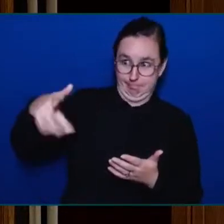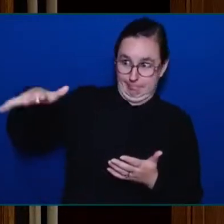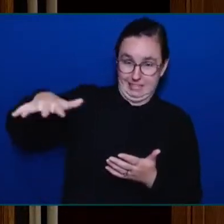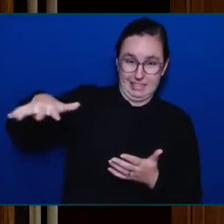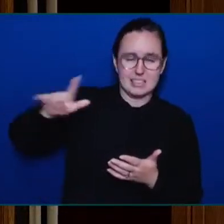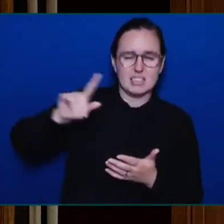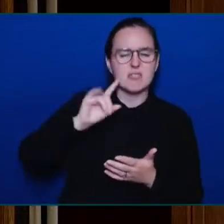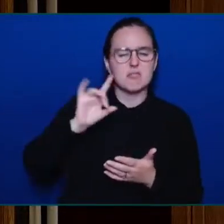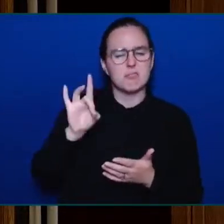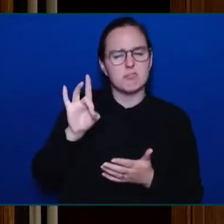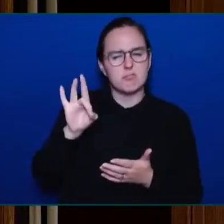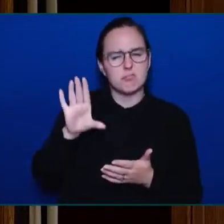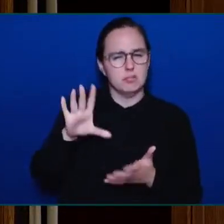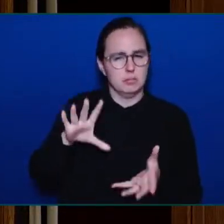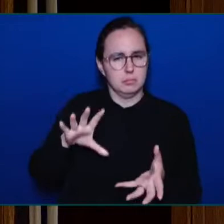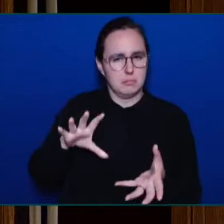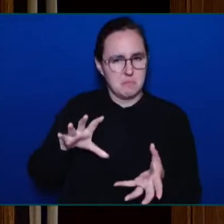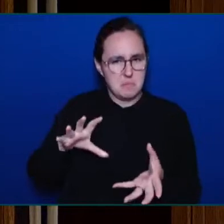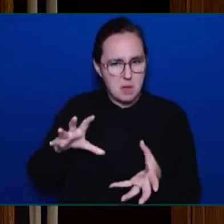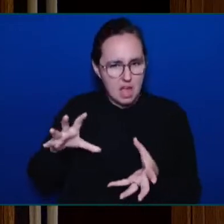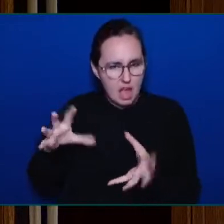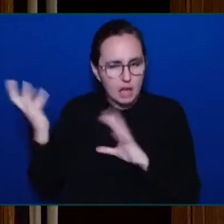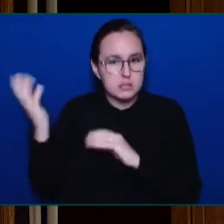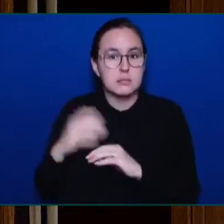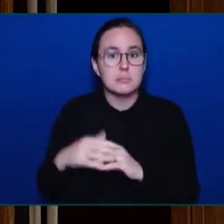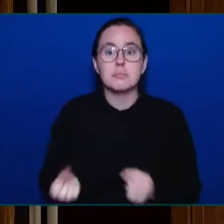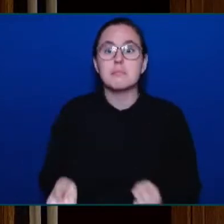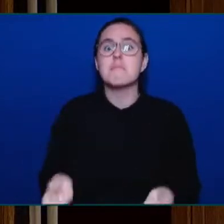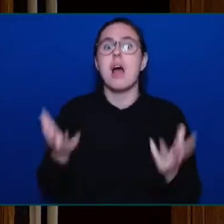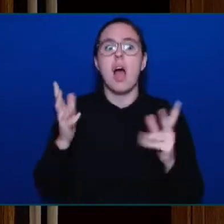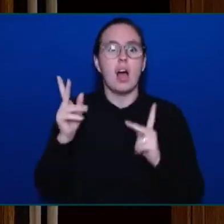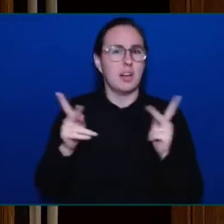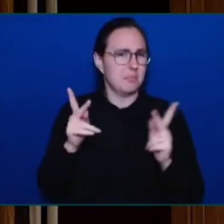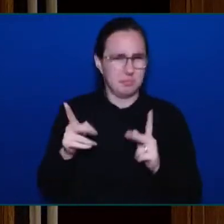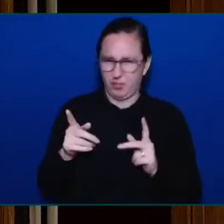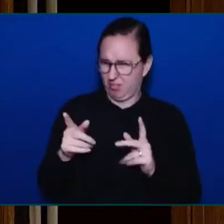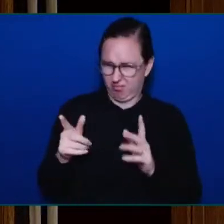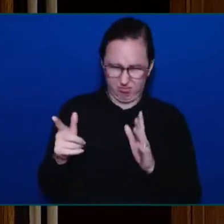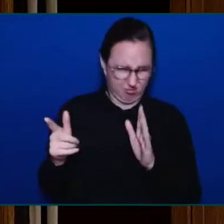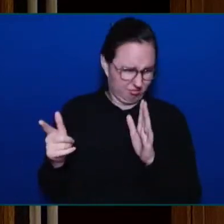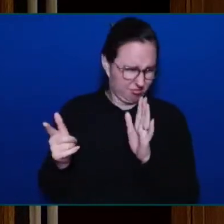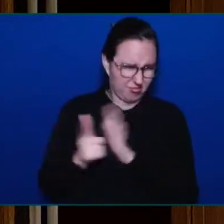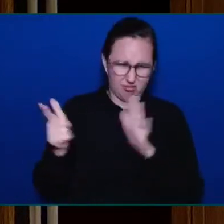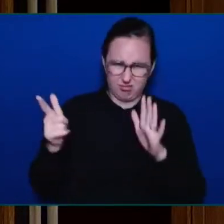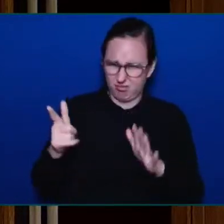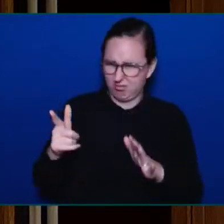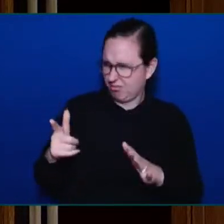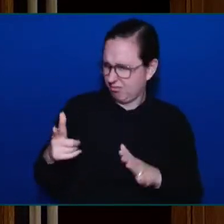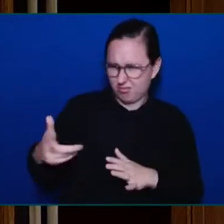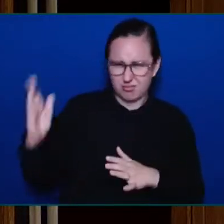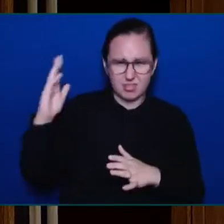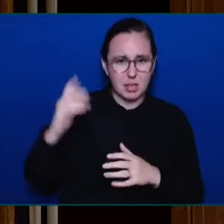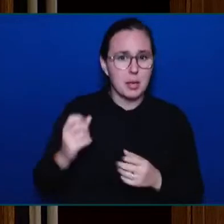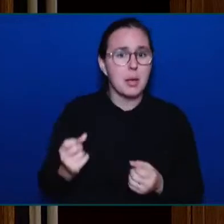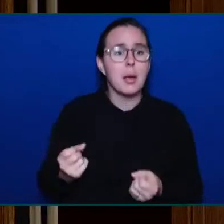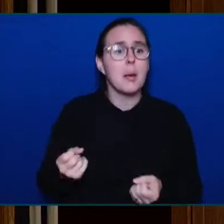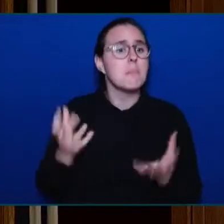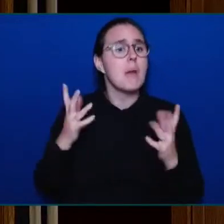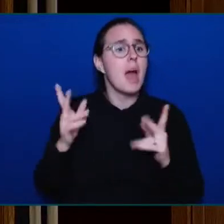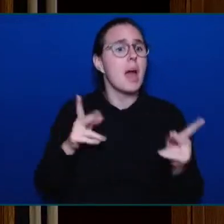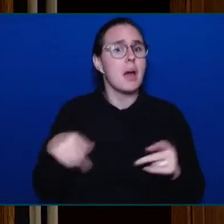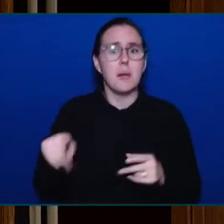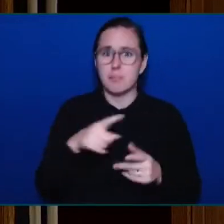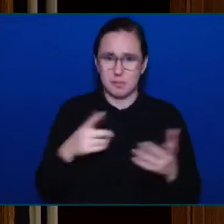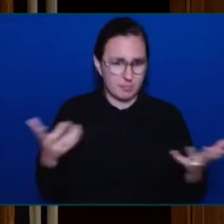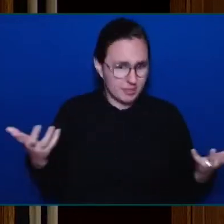to go out in the streets in their own community. We've got businesses that are being forced to close because of the escalating rate of